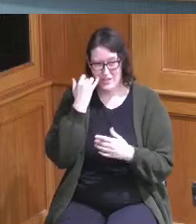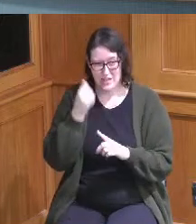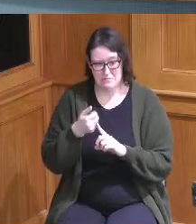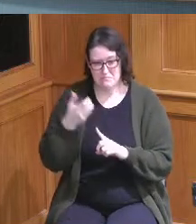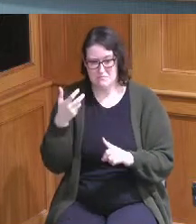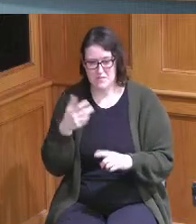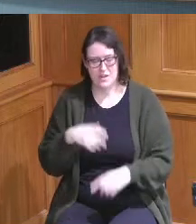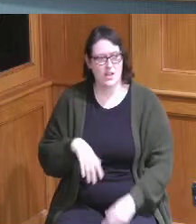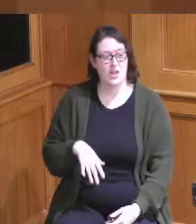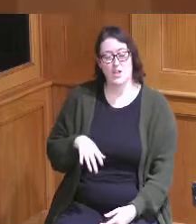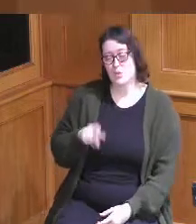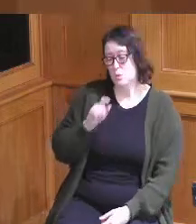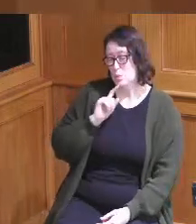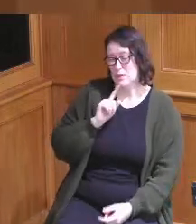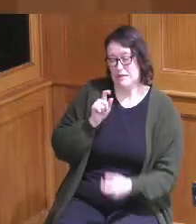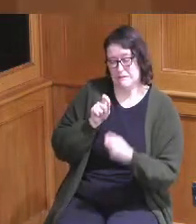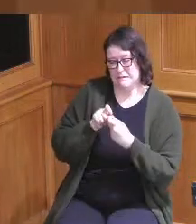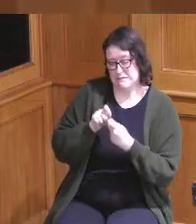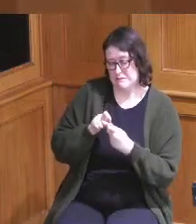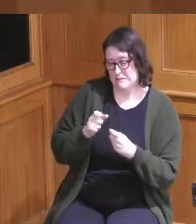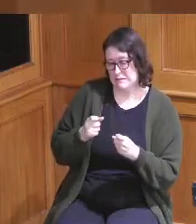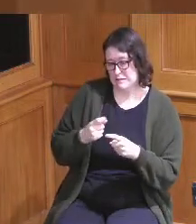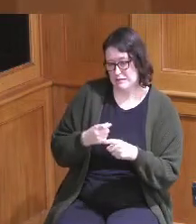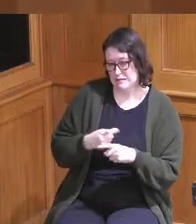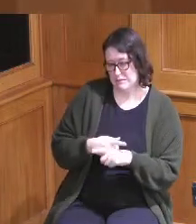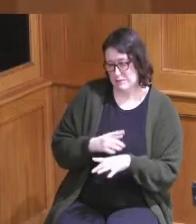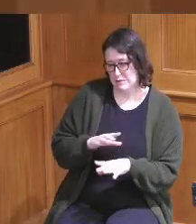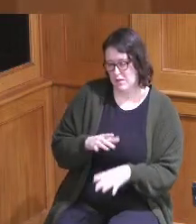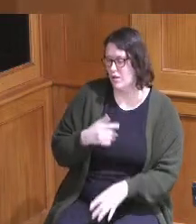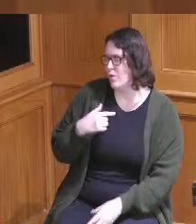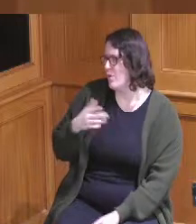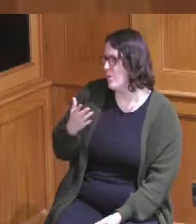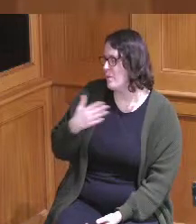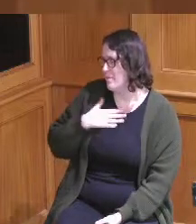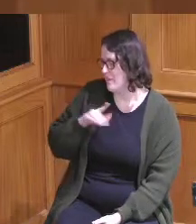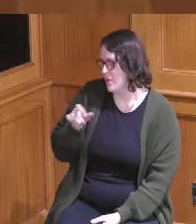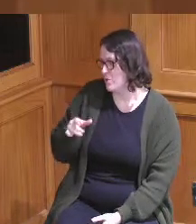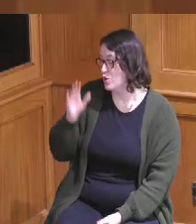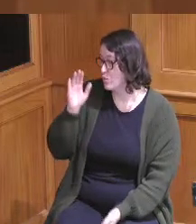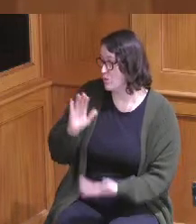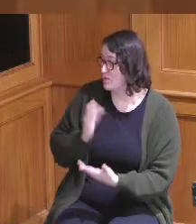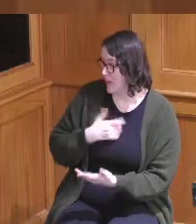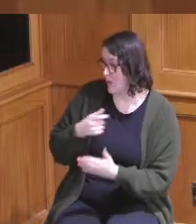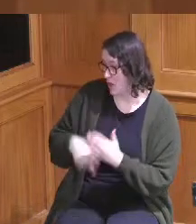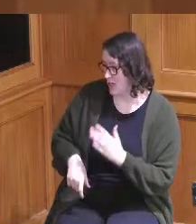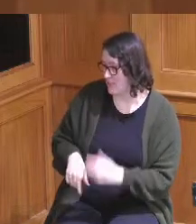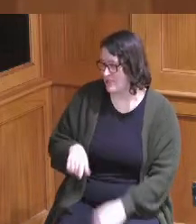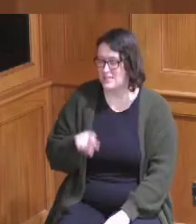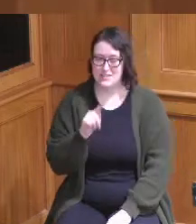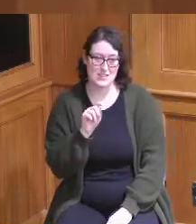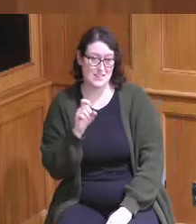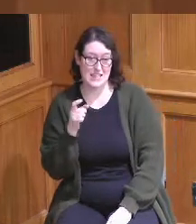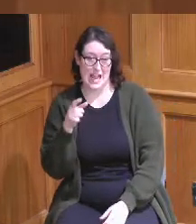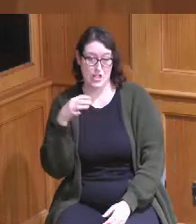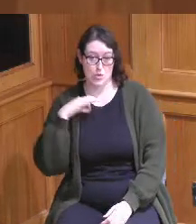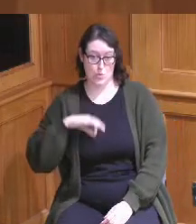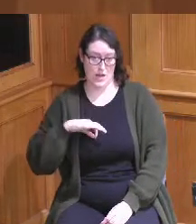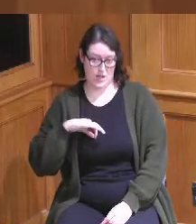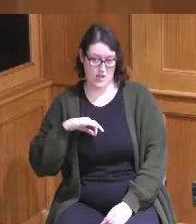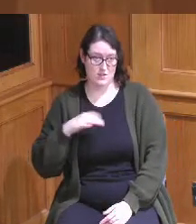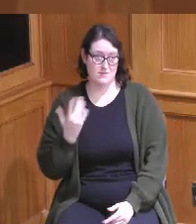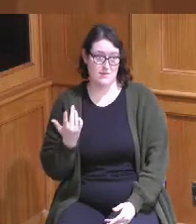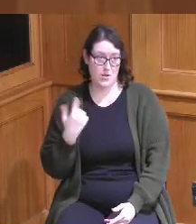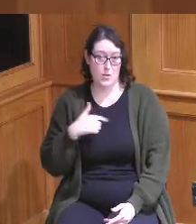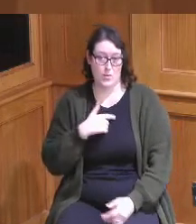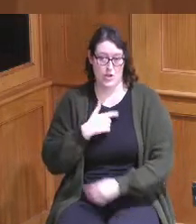on that. It's extremely nuanced, but just in general, high Well, level. nuance, I guess the thing I want to know, does it reduce our cost? It's a tax credit, so, and that's what we